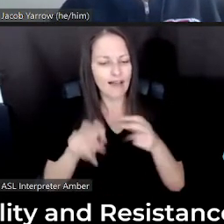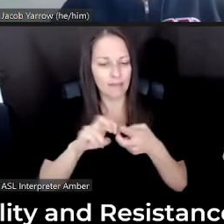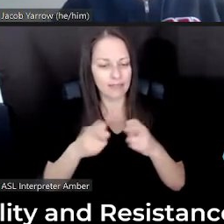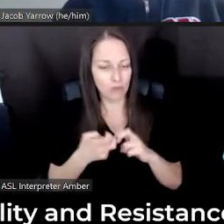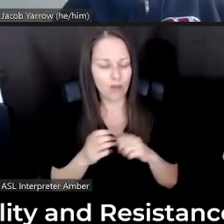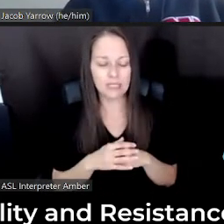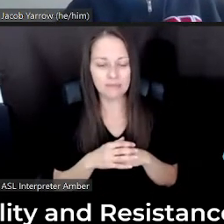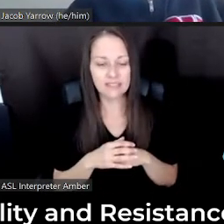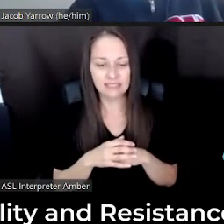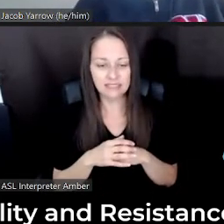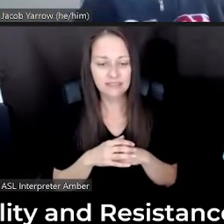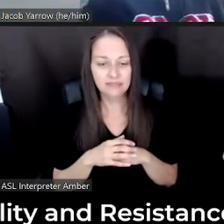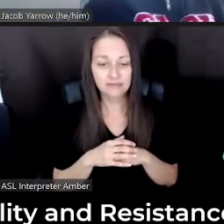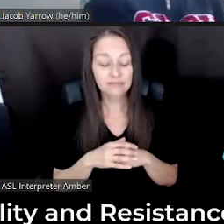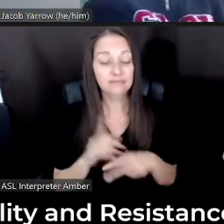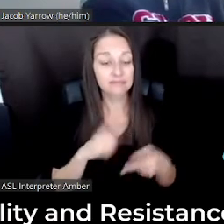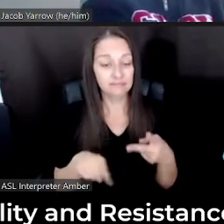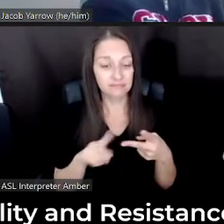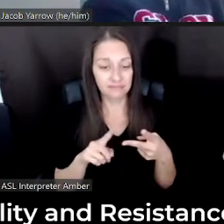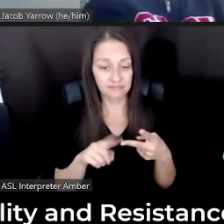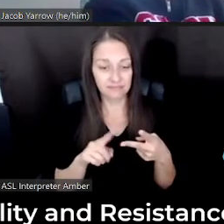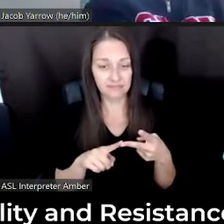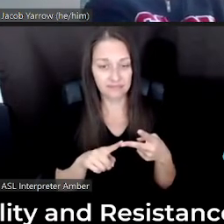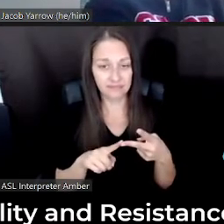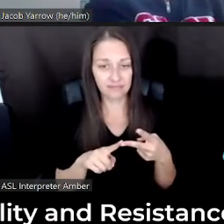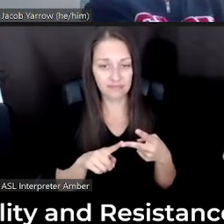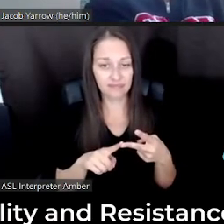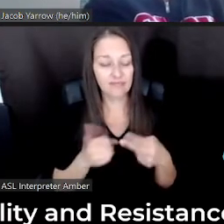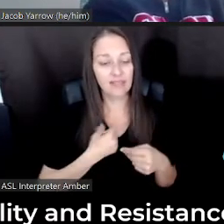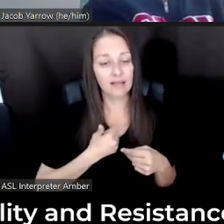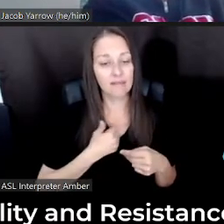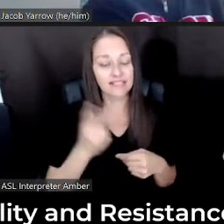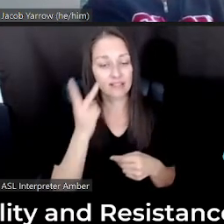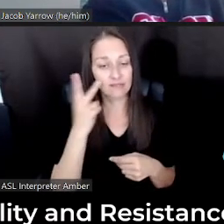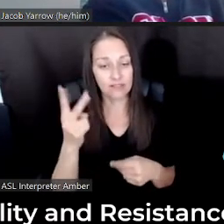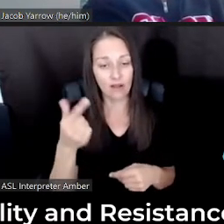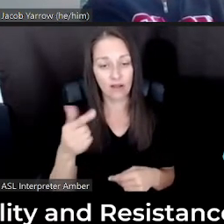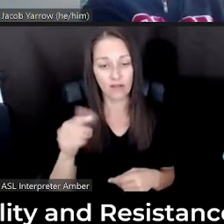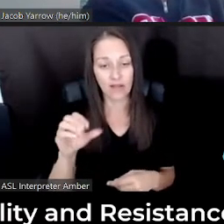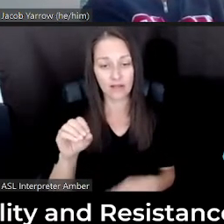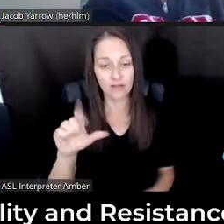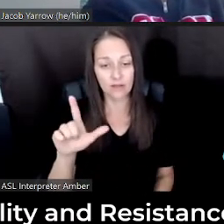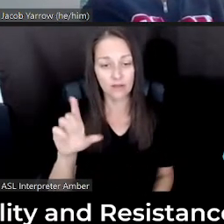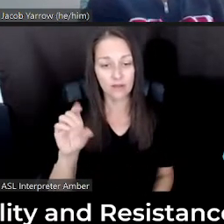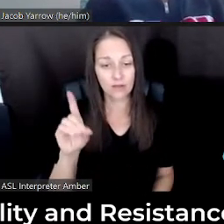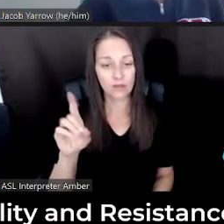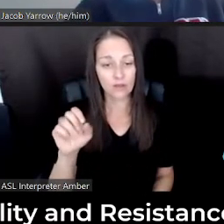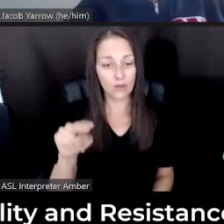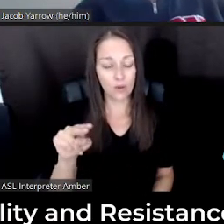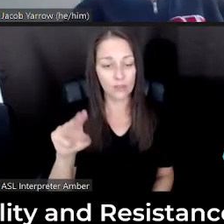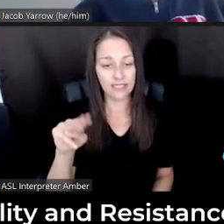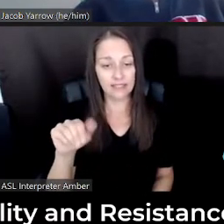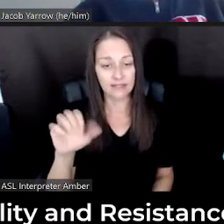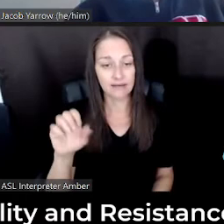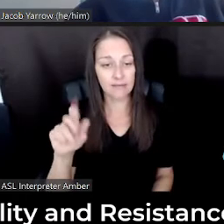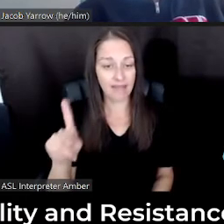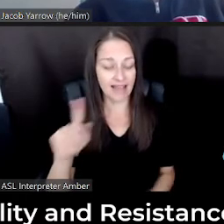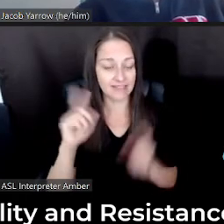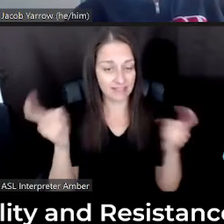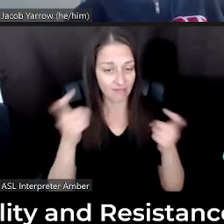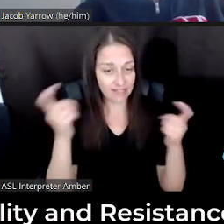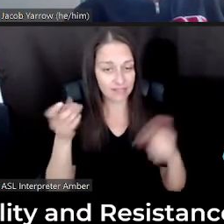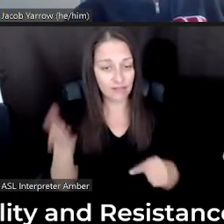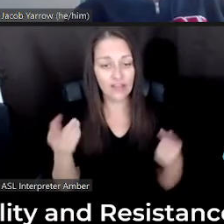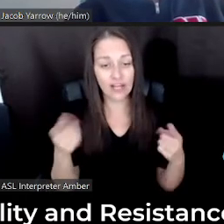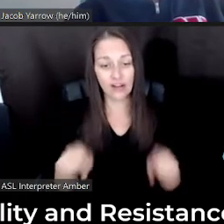then secondly, I was able to see the Golden Mask Festival in Moscow this year through live, you know,